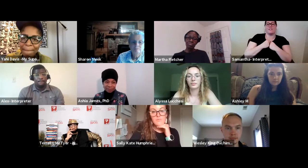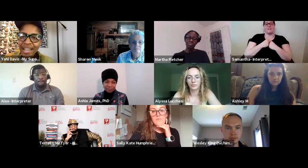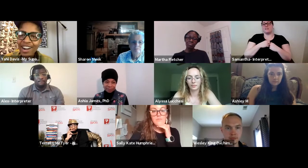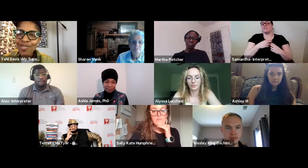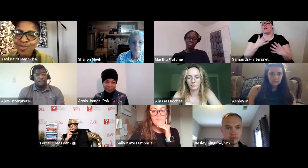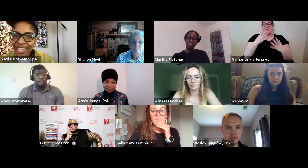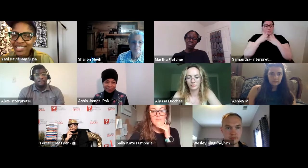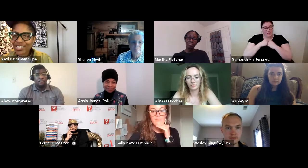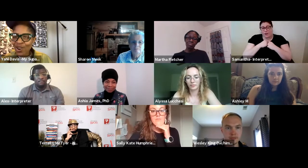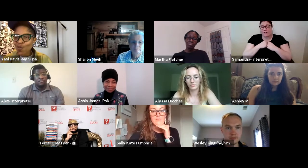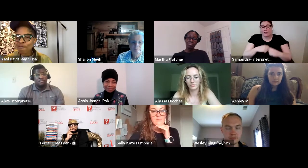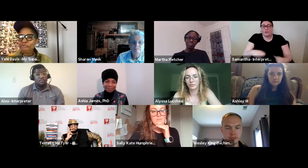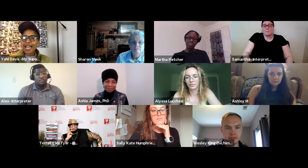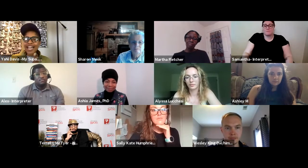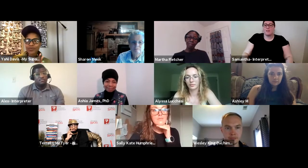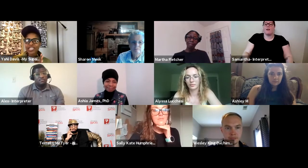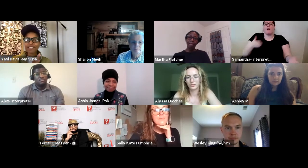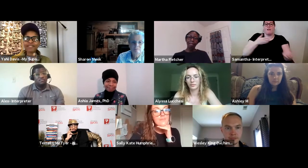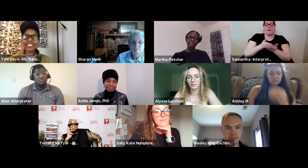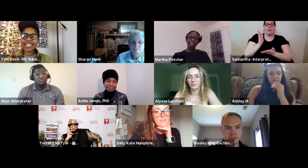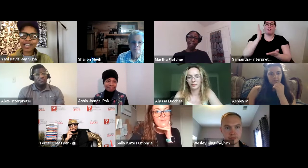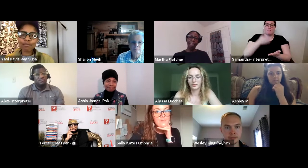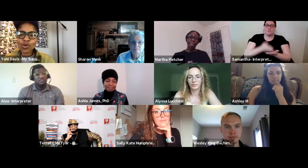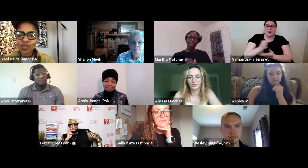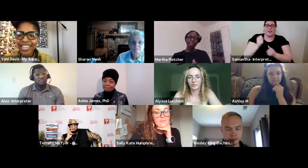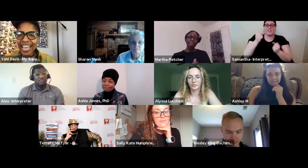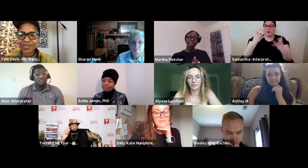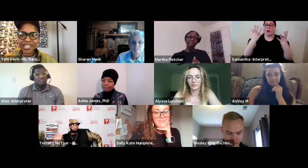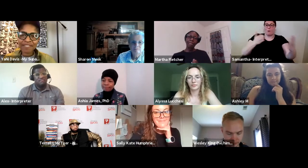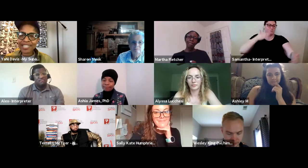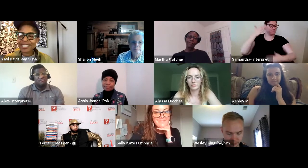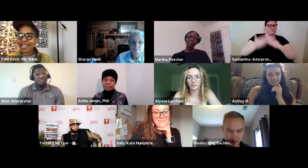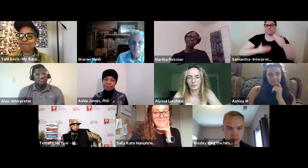care. All right. So as we keep this thing moving,